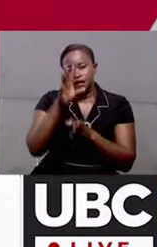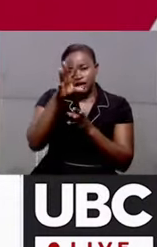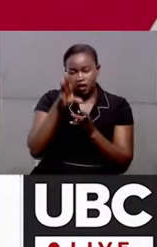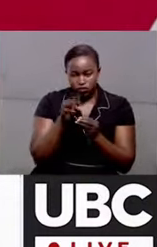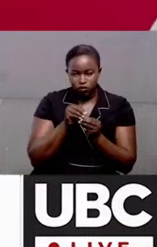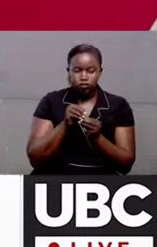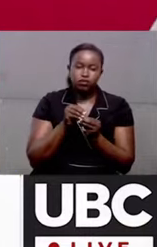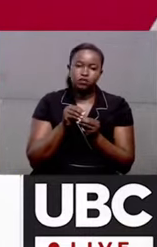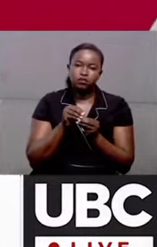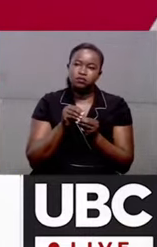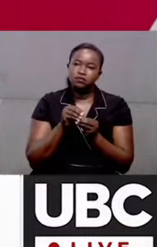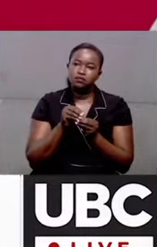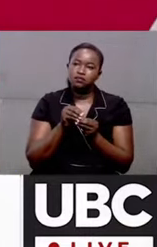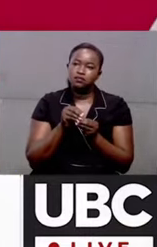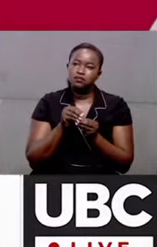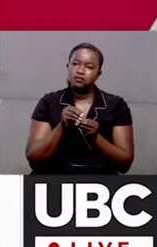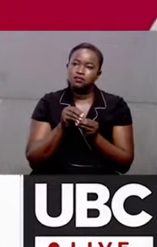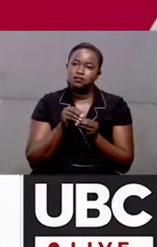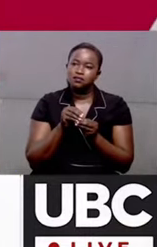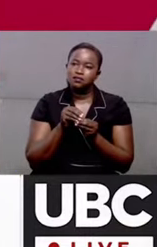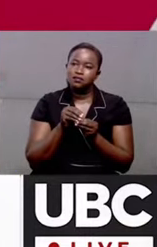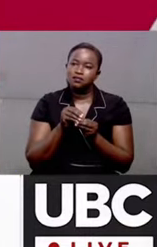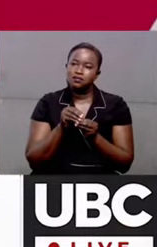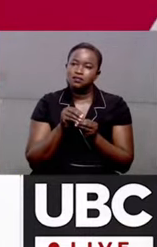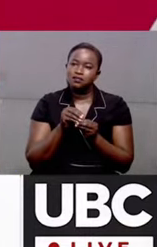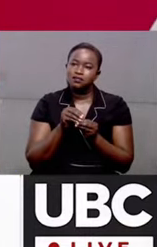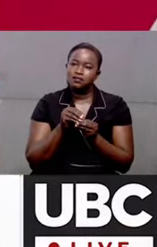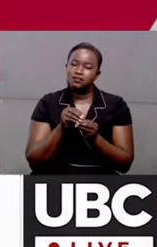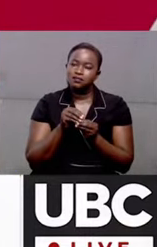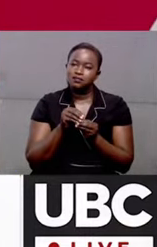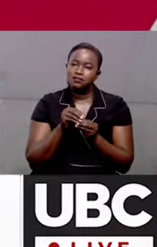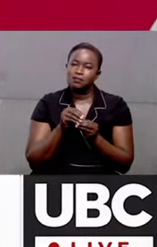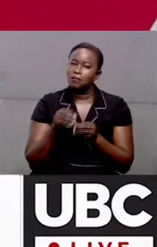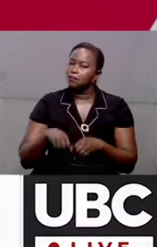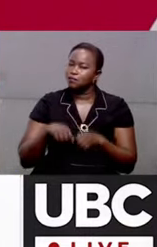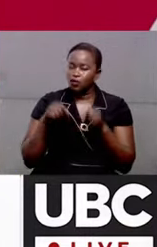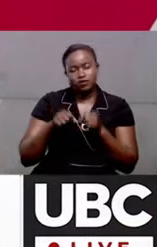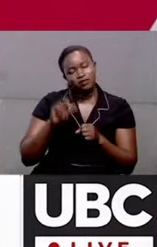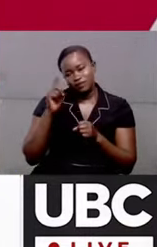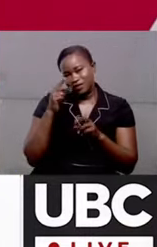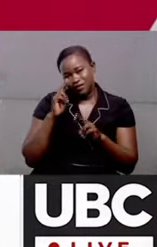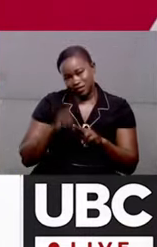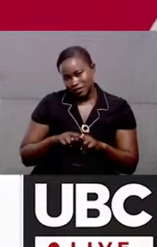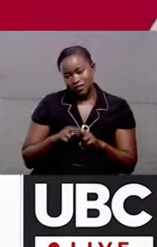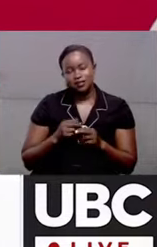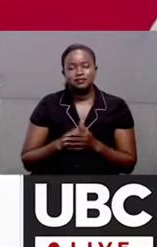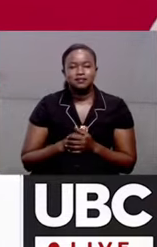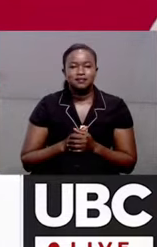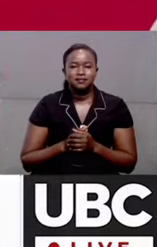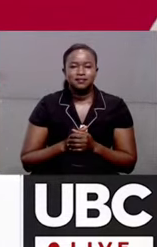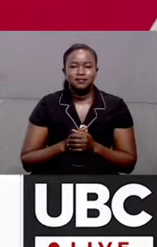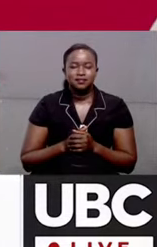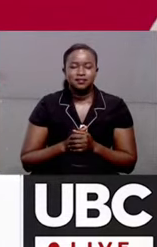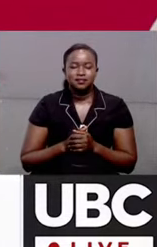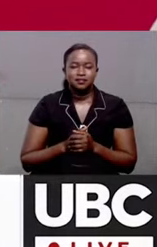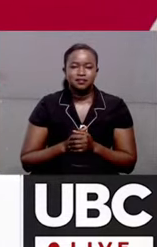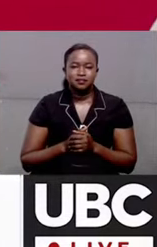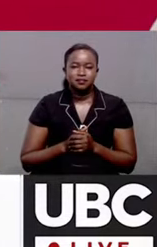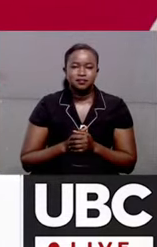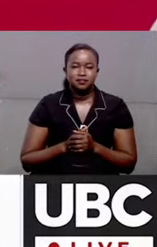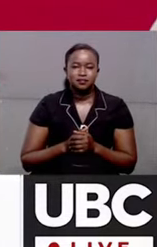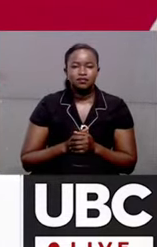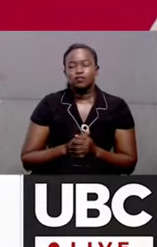sum. Boss, first sit. facet.